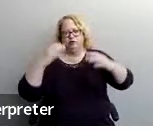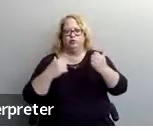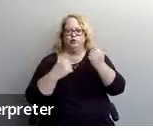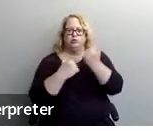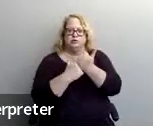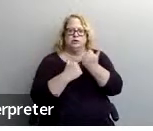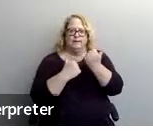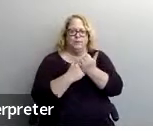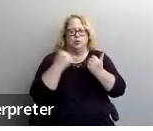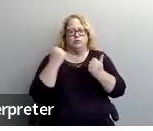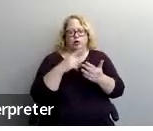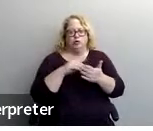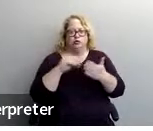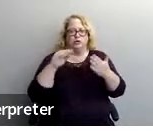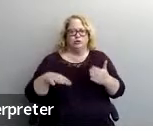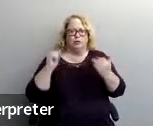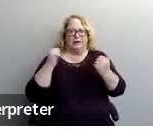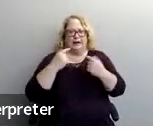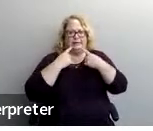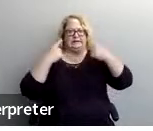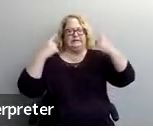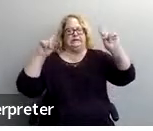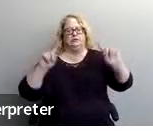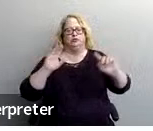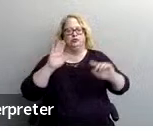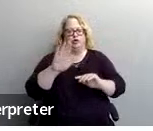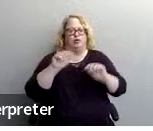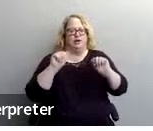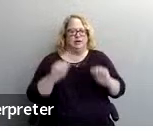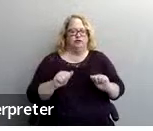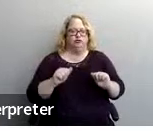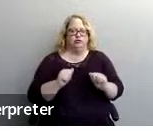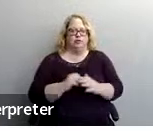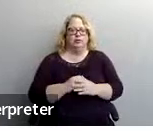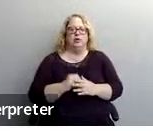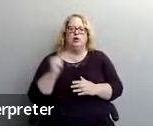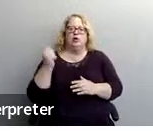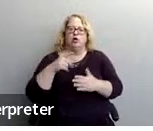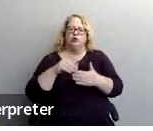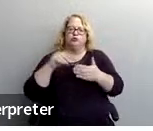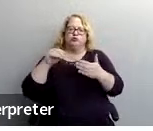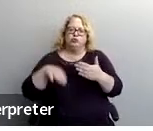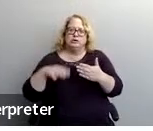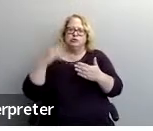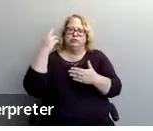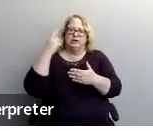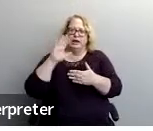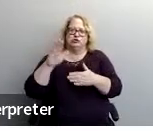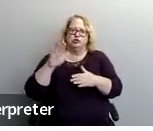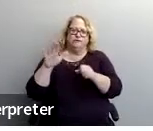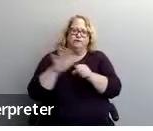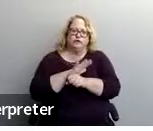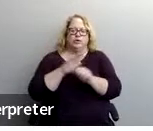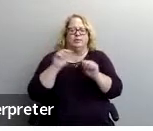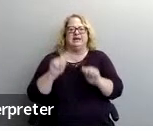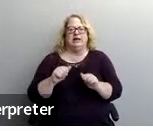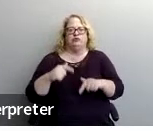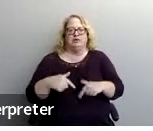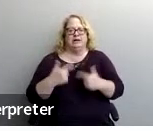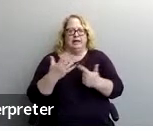learning abilities to excel to their greatest potential. Our vision, all students realize their full potential in life and learning. Next slide,